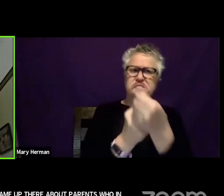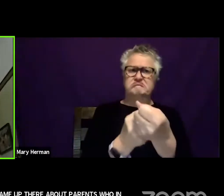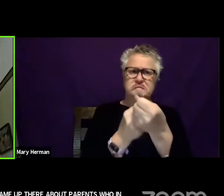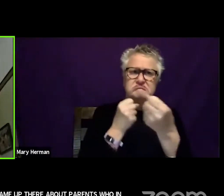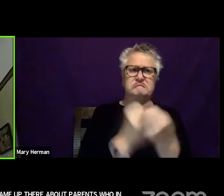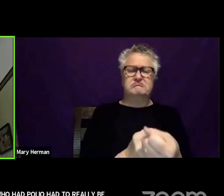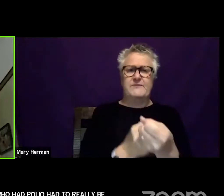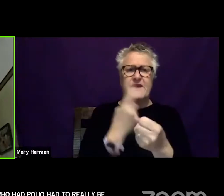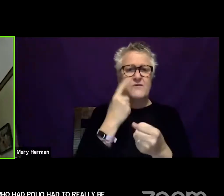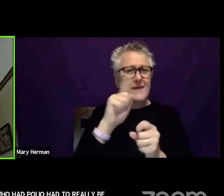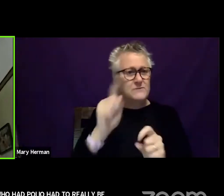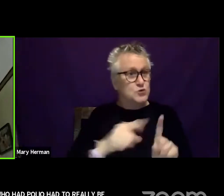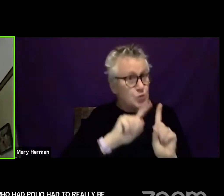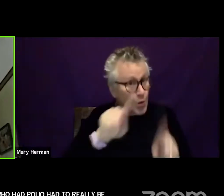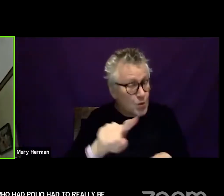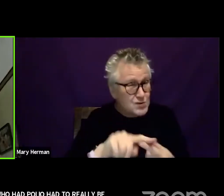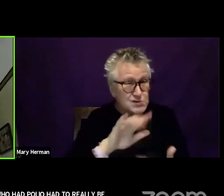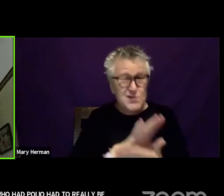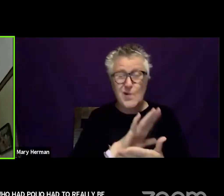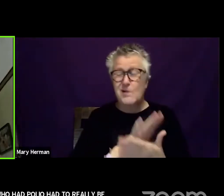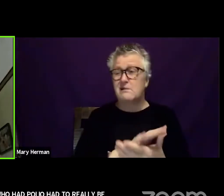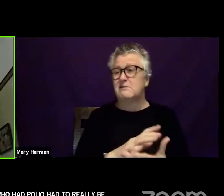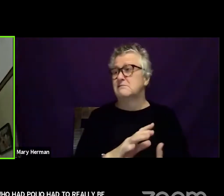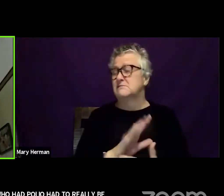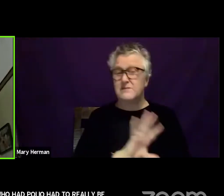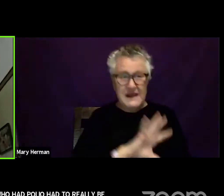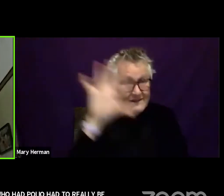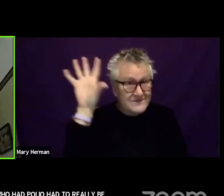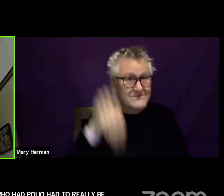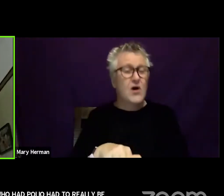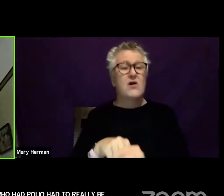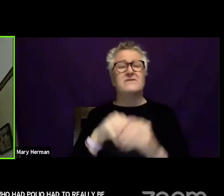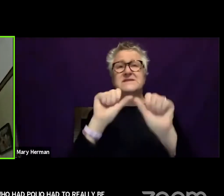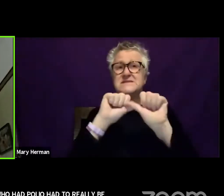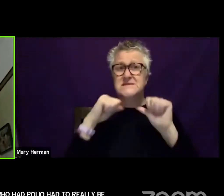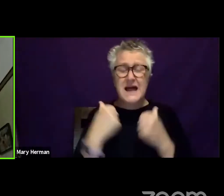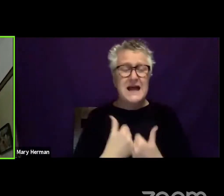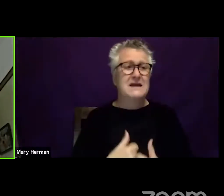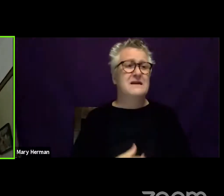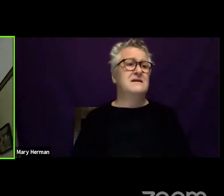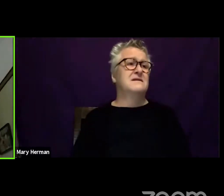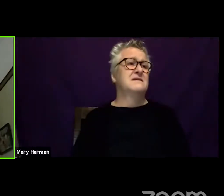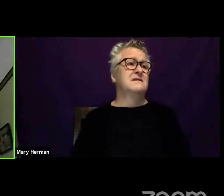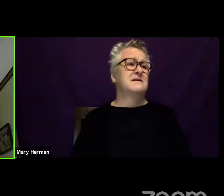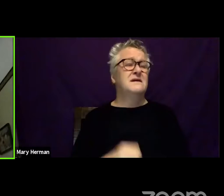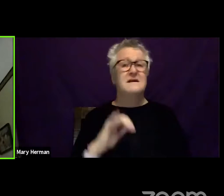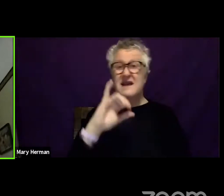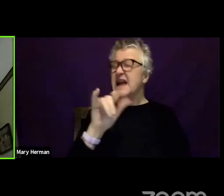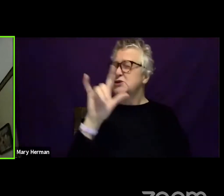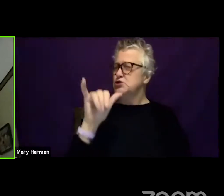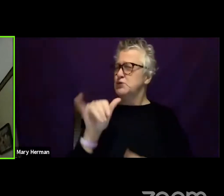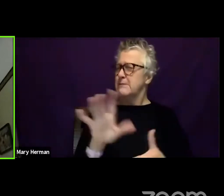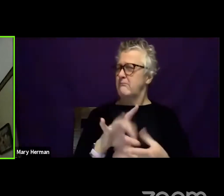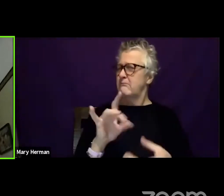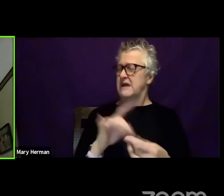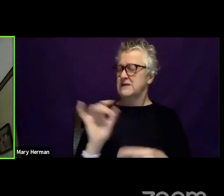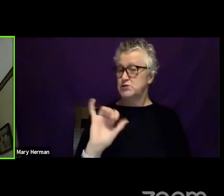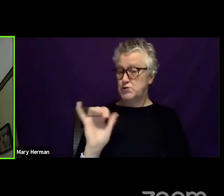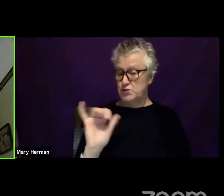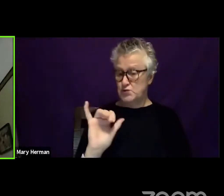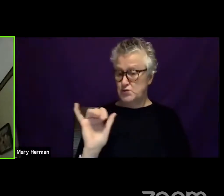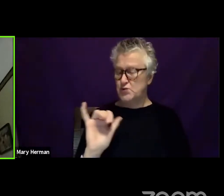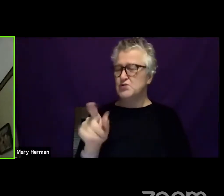society. And also, Judy mentioning too, historically, how, if she was